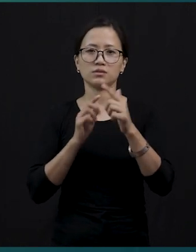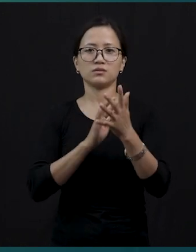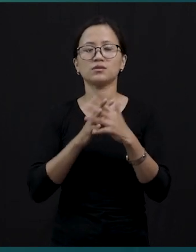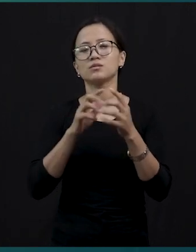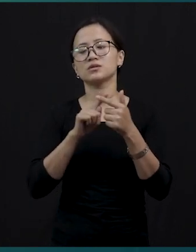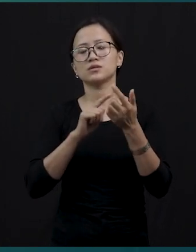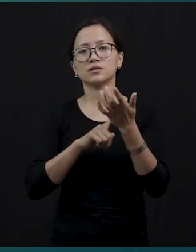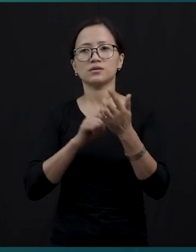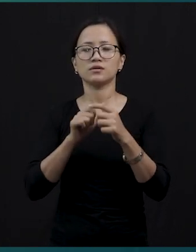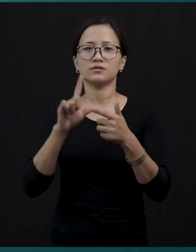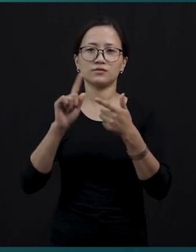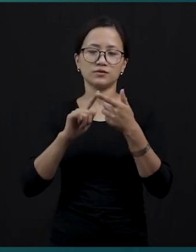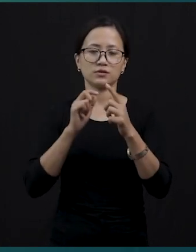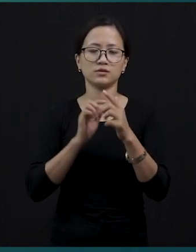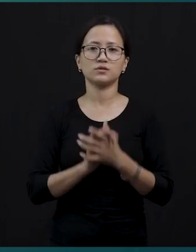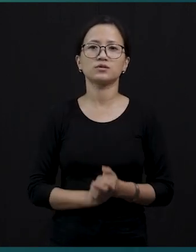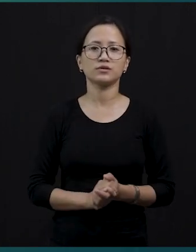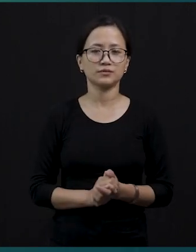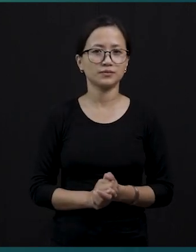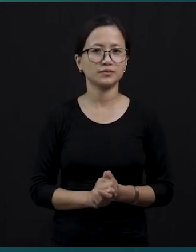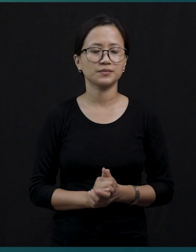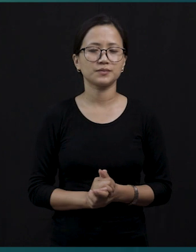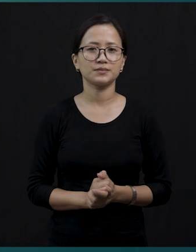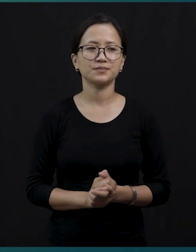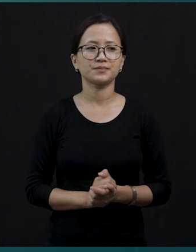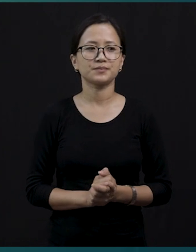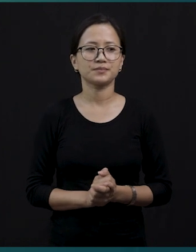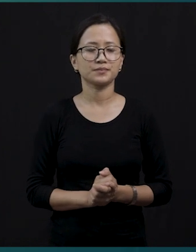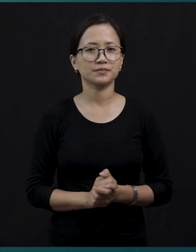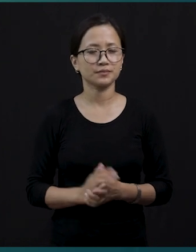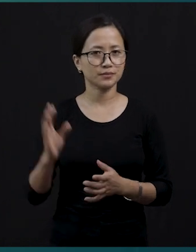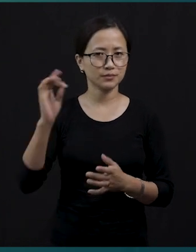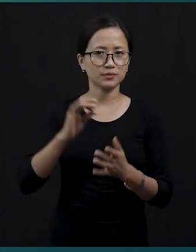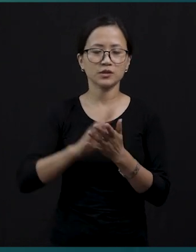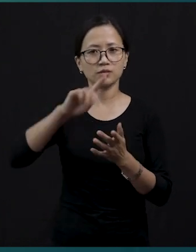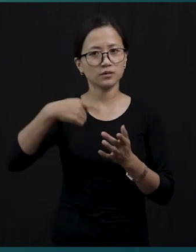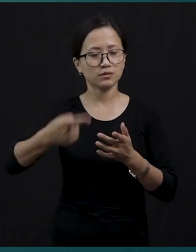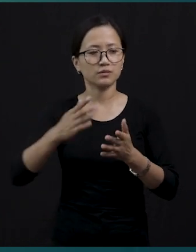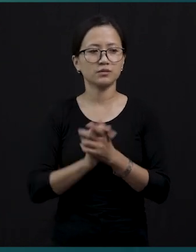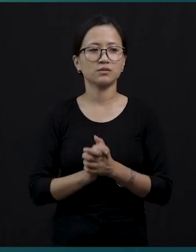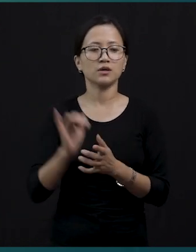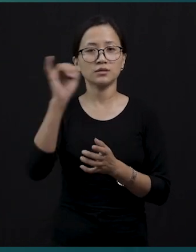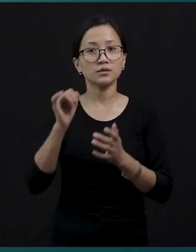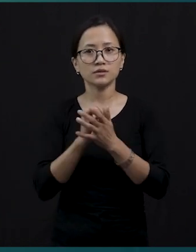TWELVE, 12. That is 512, right? So, again, next we have